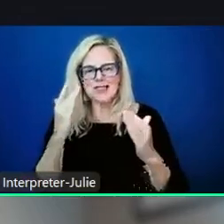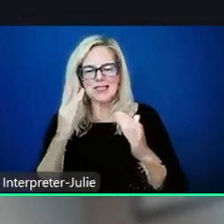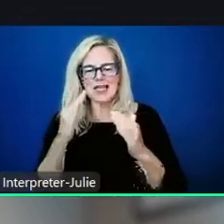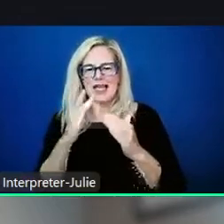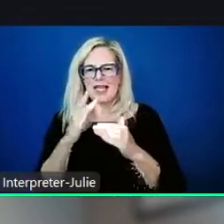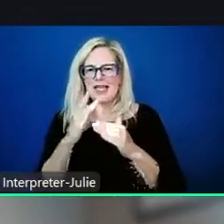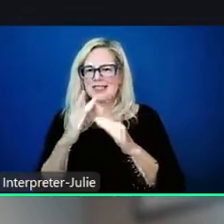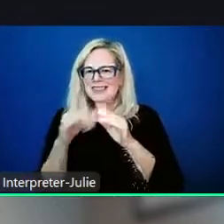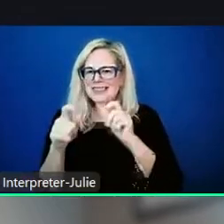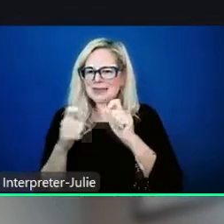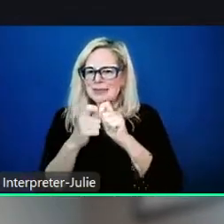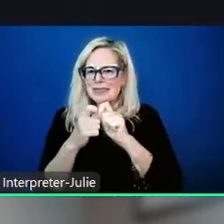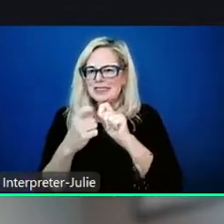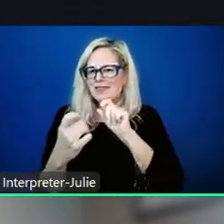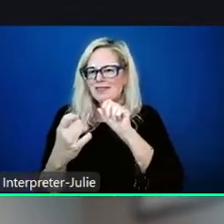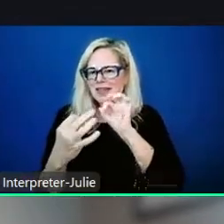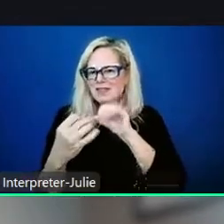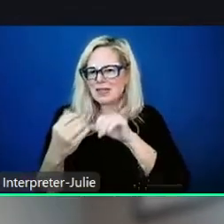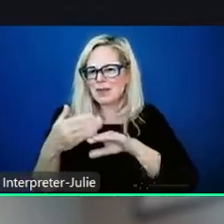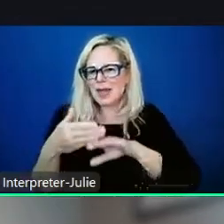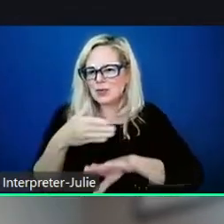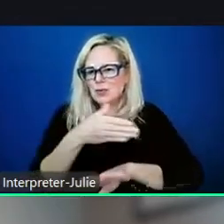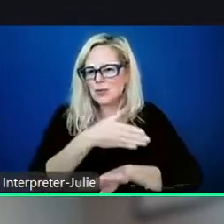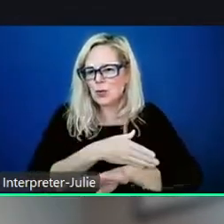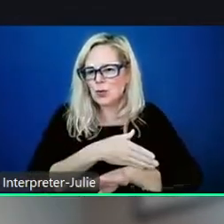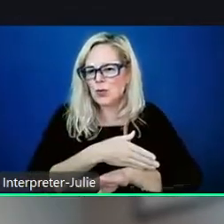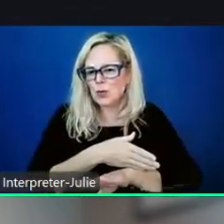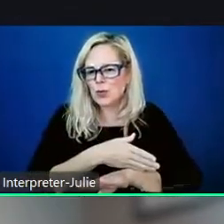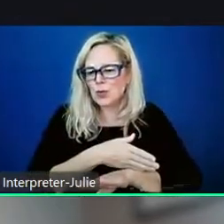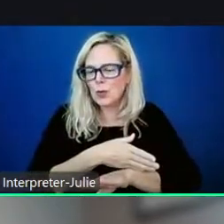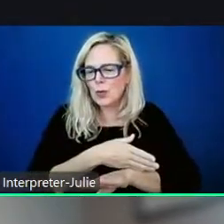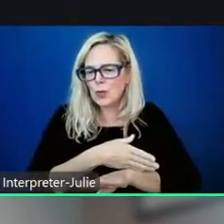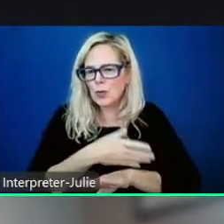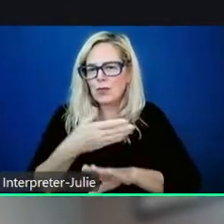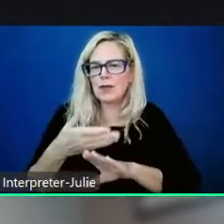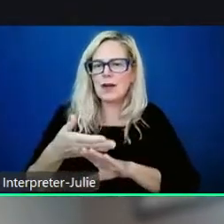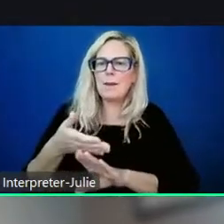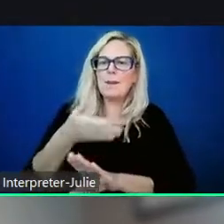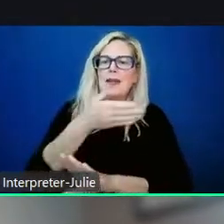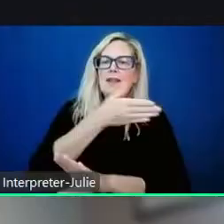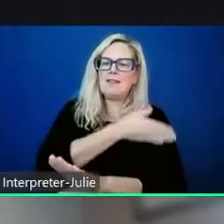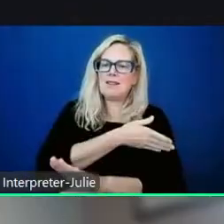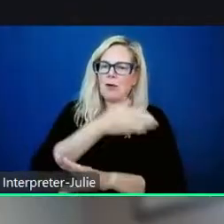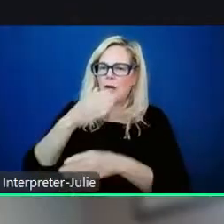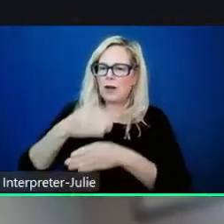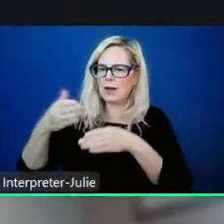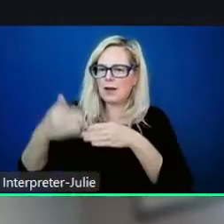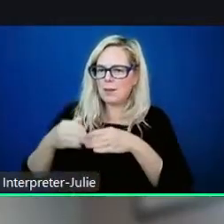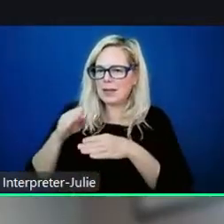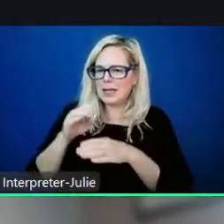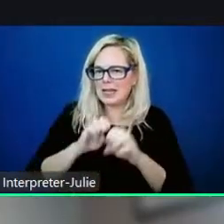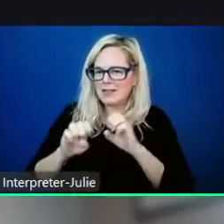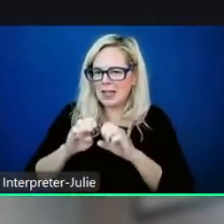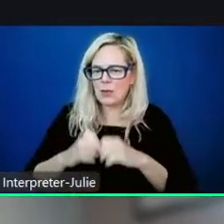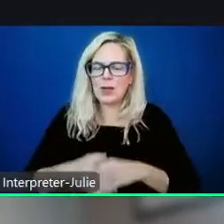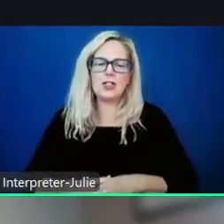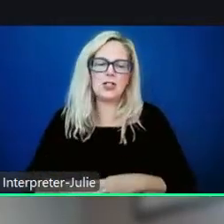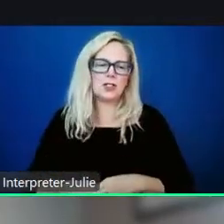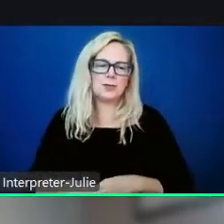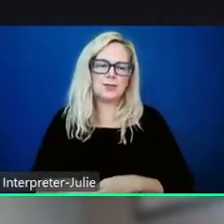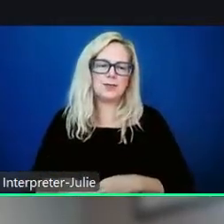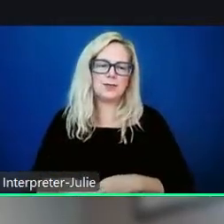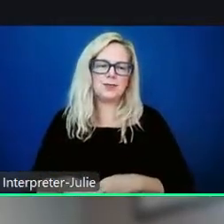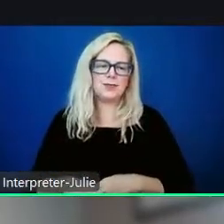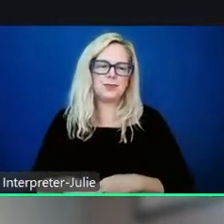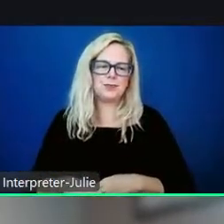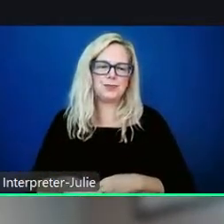to improve before it's the time of completing the evaluation. So the overall goal is transition from, does this student